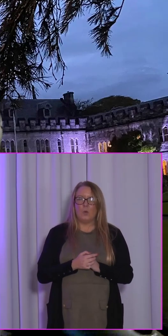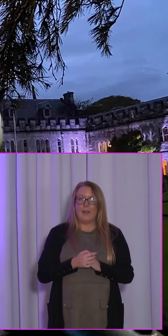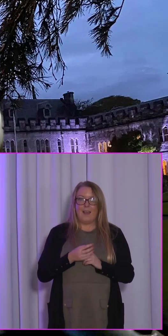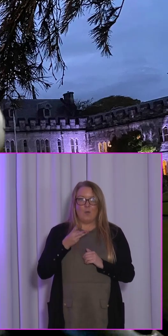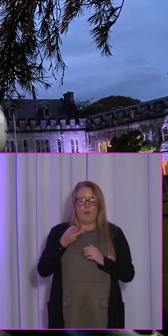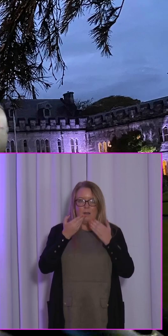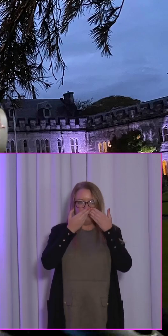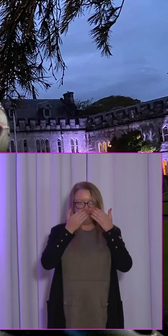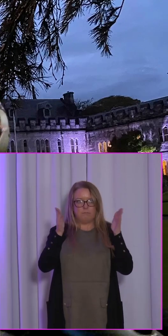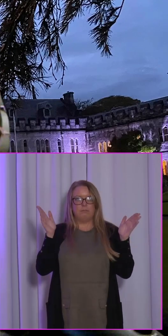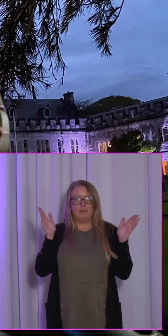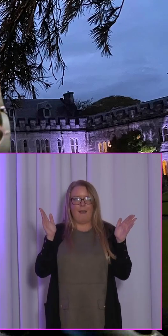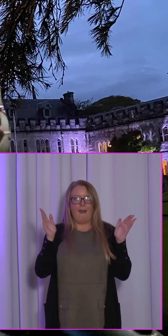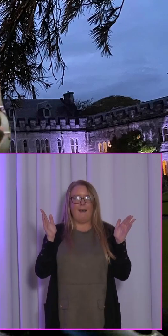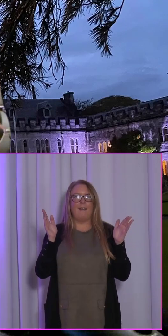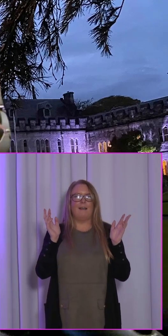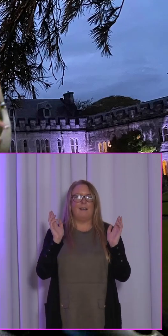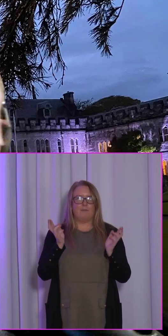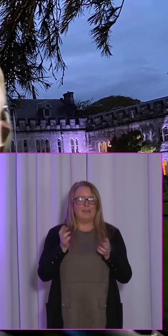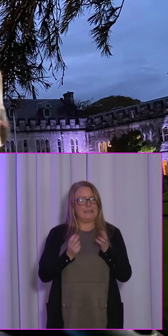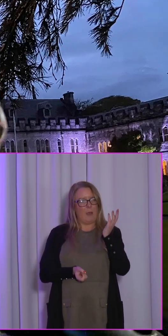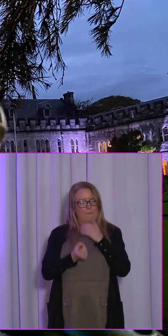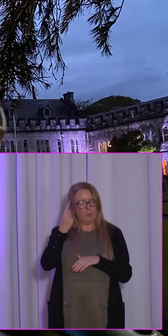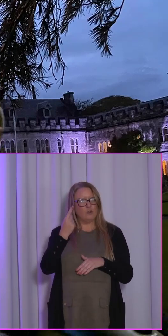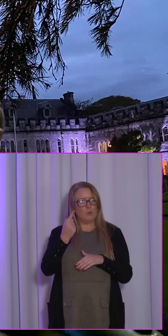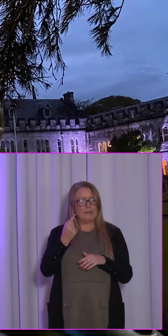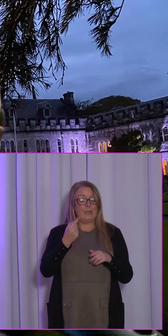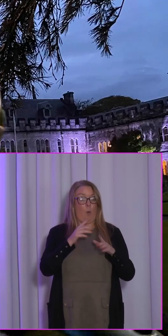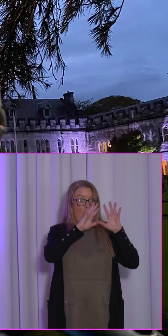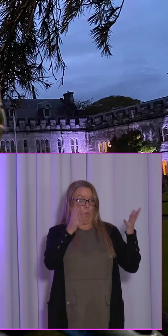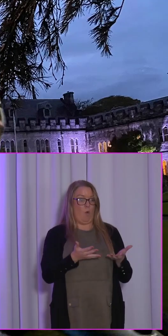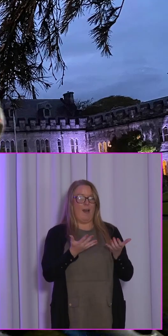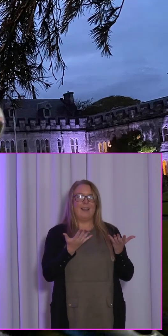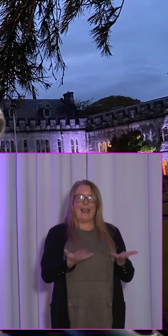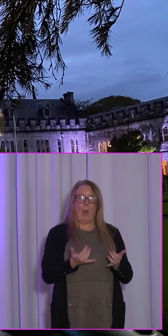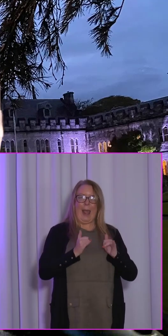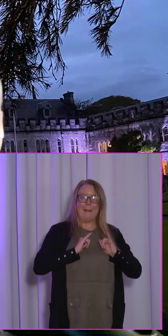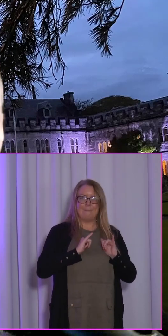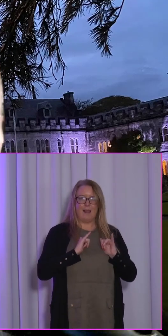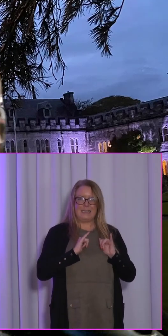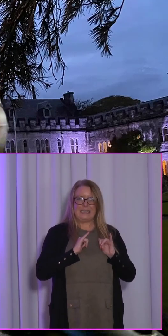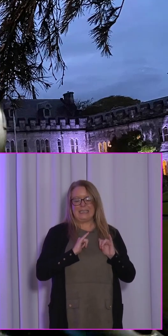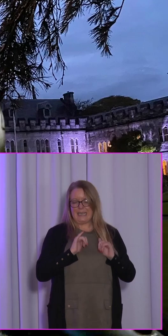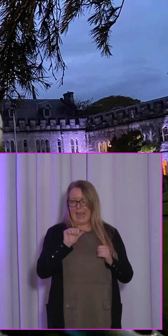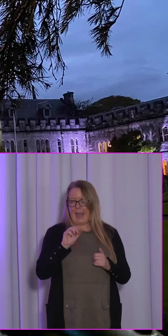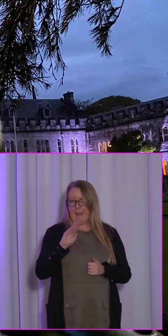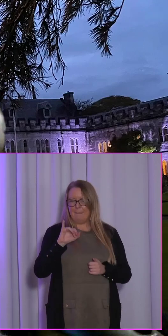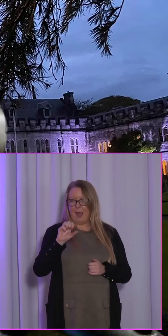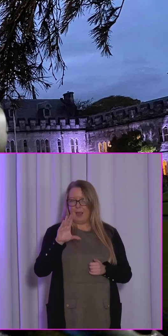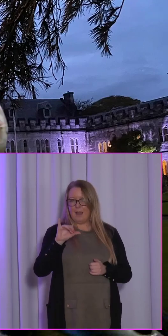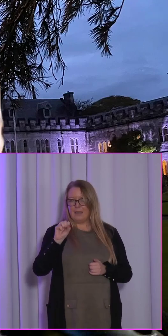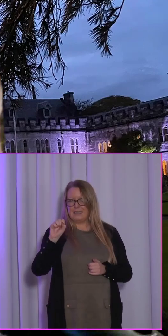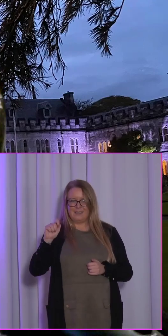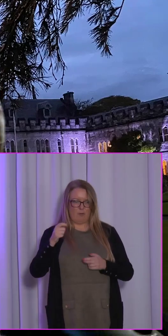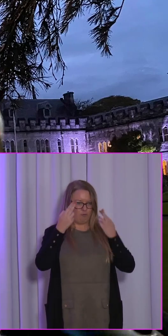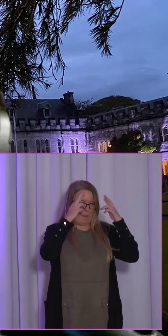something, as an opportunity to change our world from being ableist, which is what it is at the moment. You know, and our representation in television and in